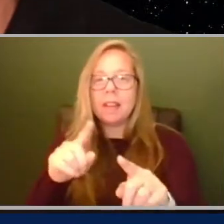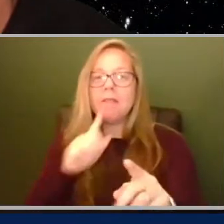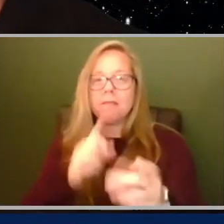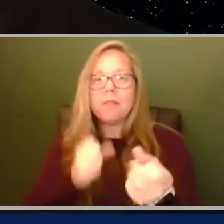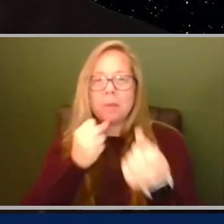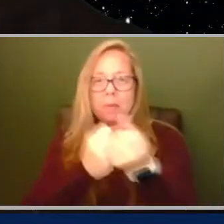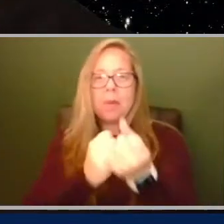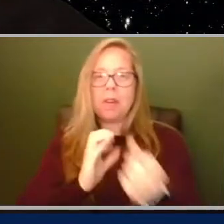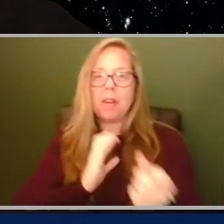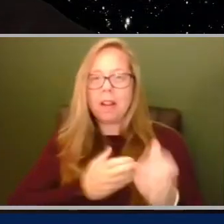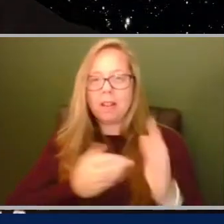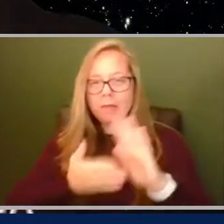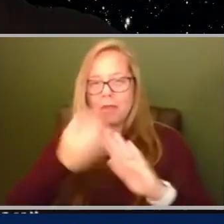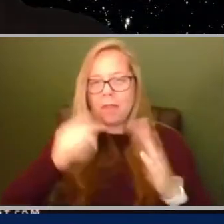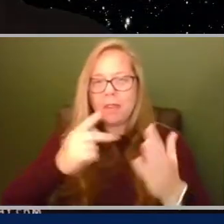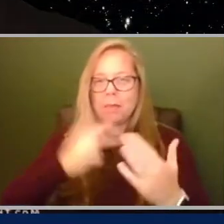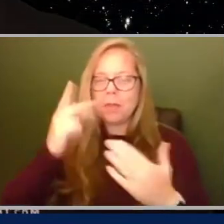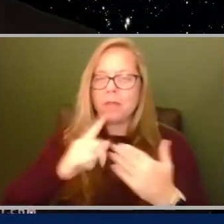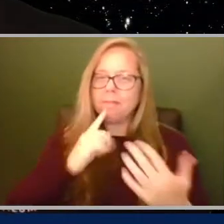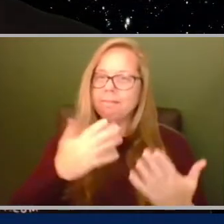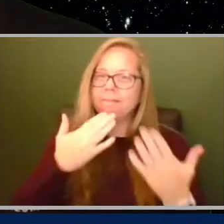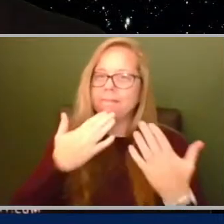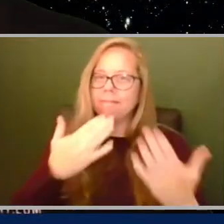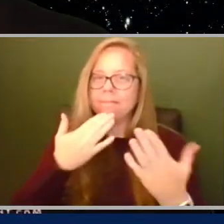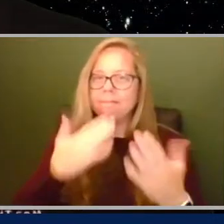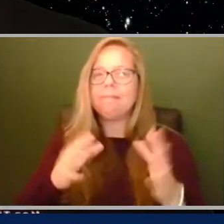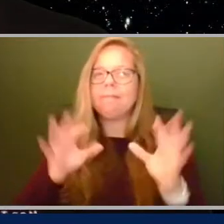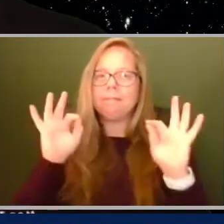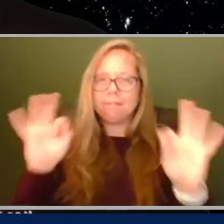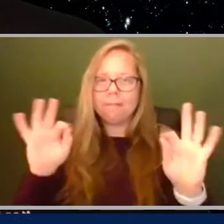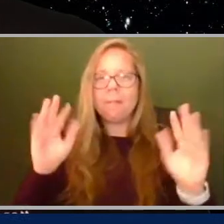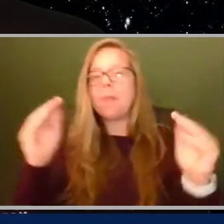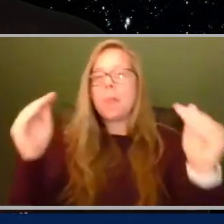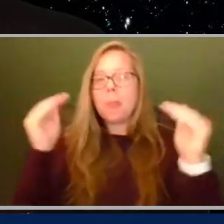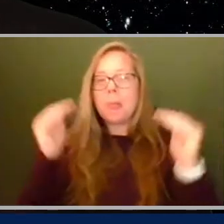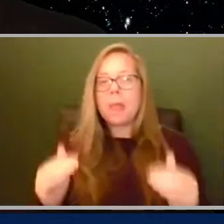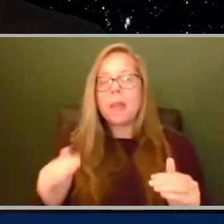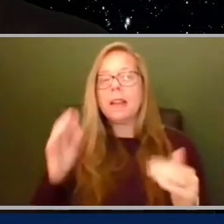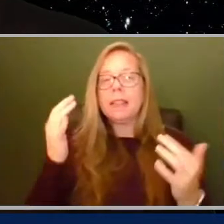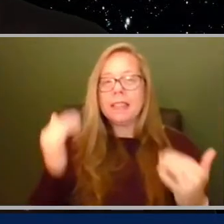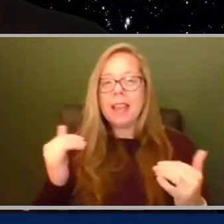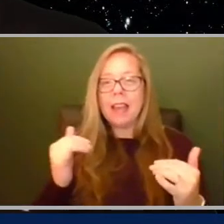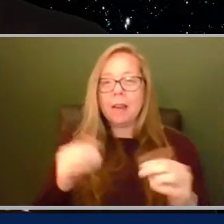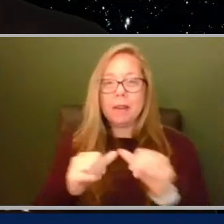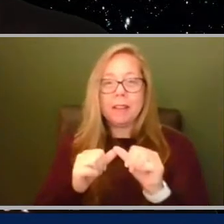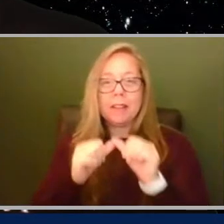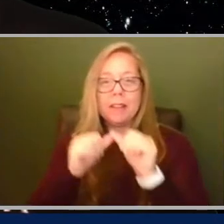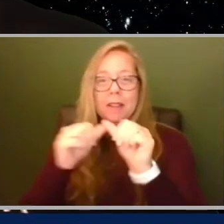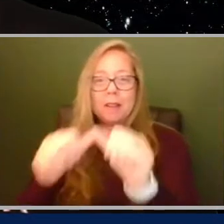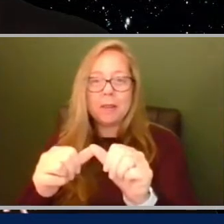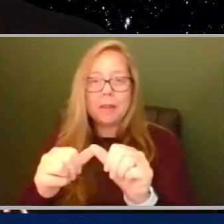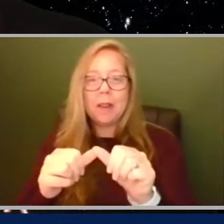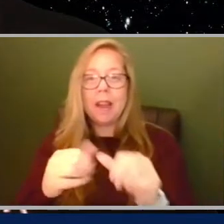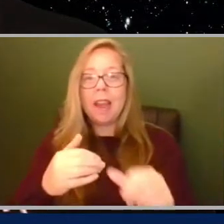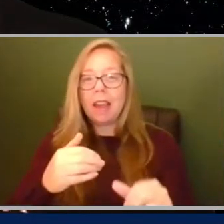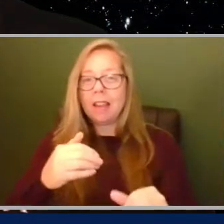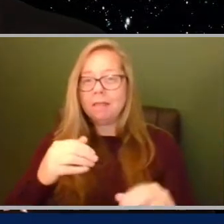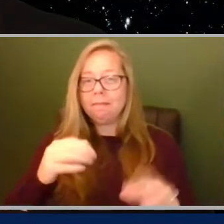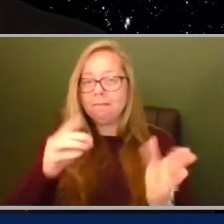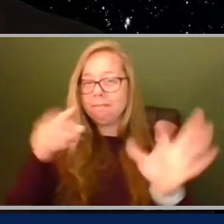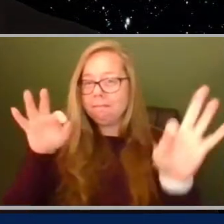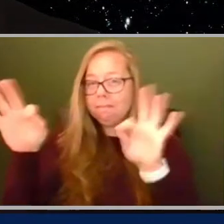helping us keep these things going. Let's hop over into our main event with our special guests